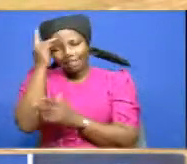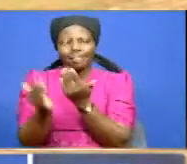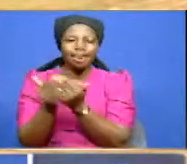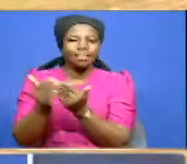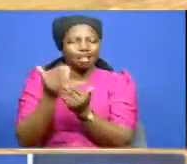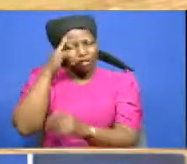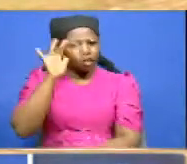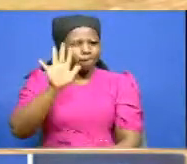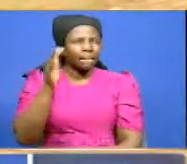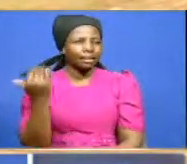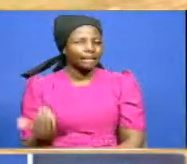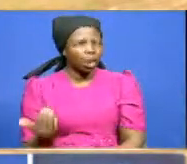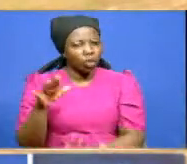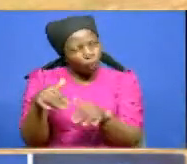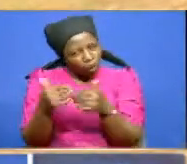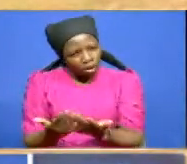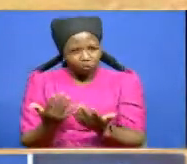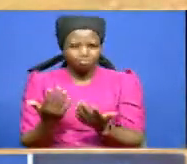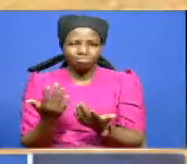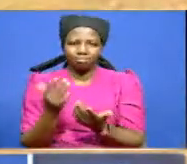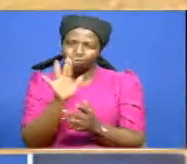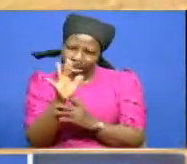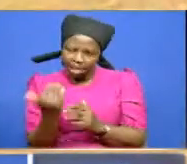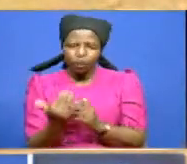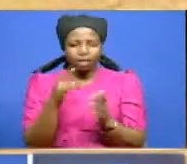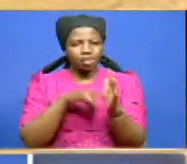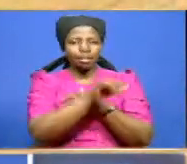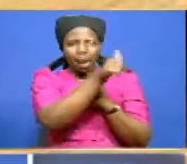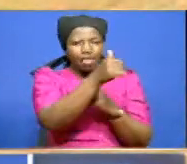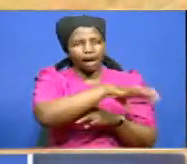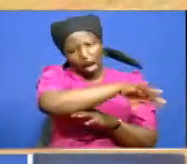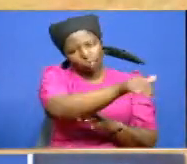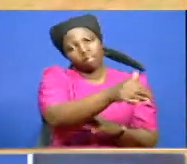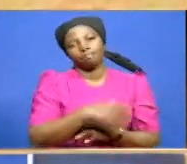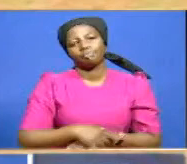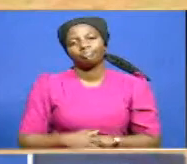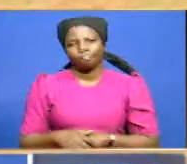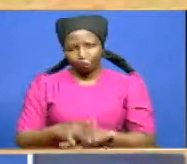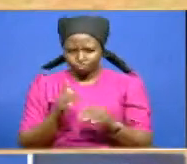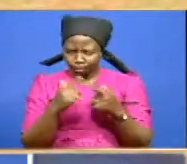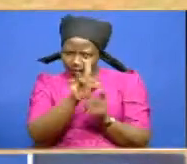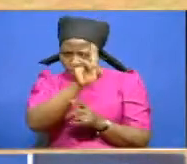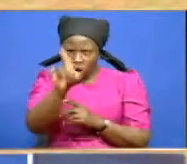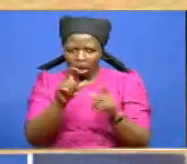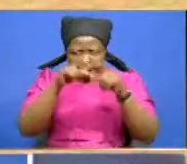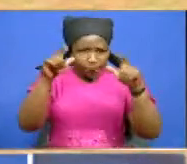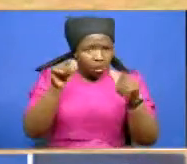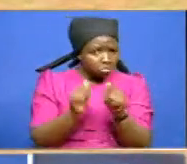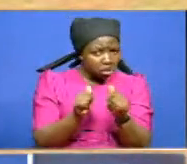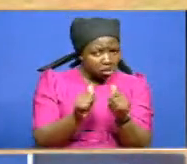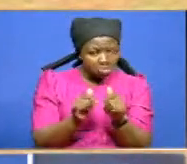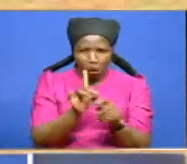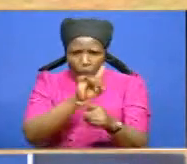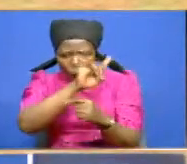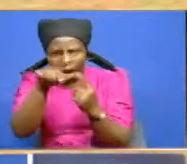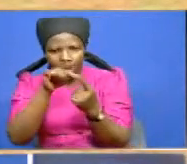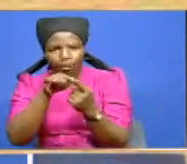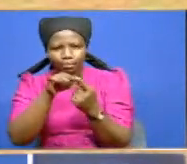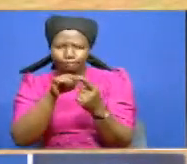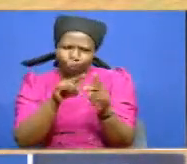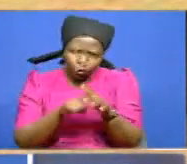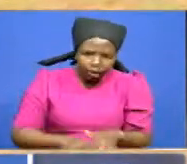her child or his child in another county. But the question is, when and how will we